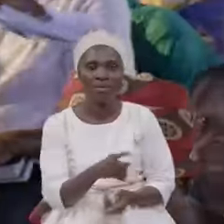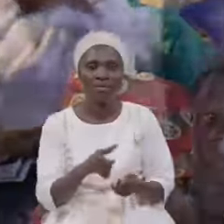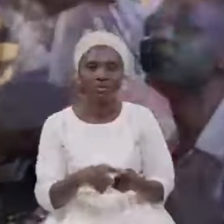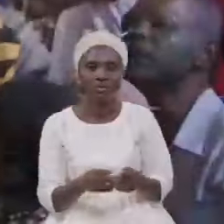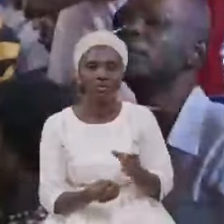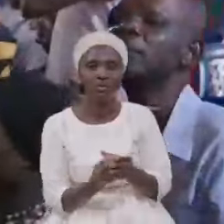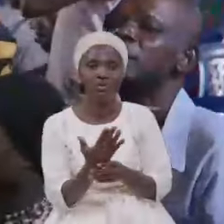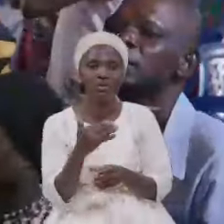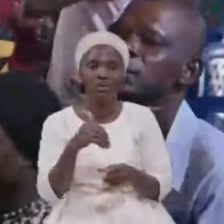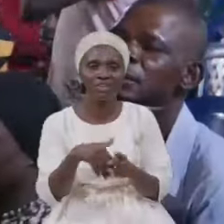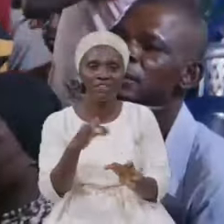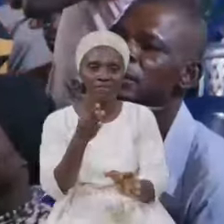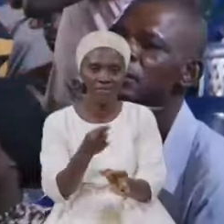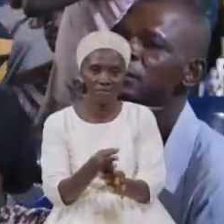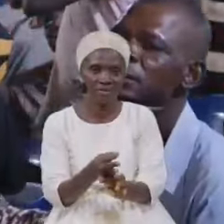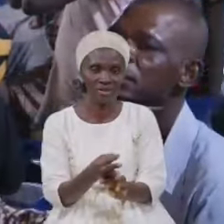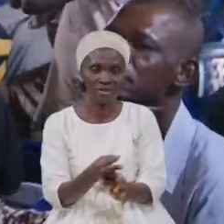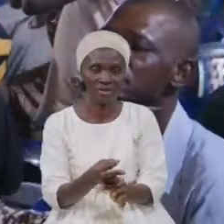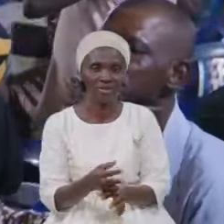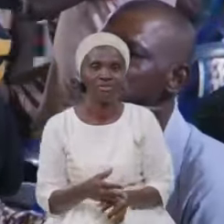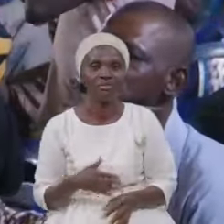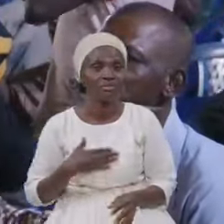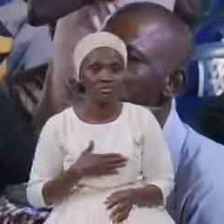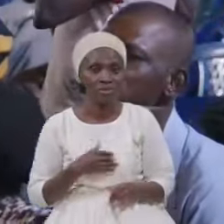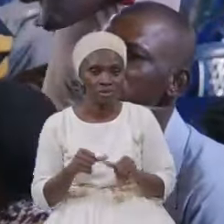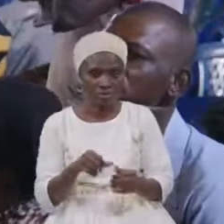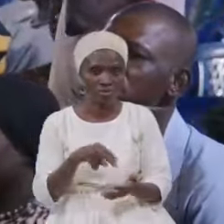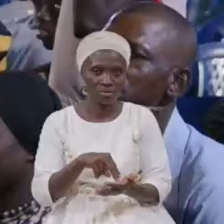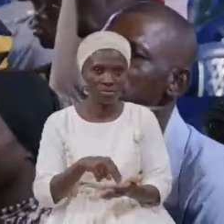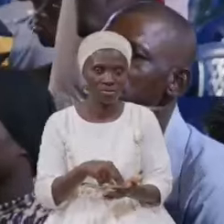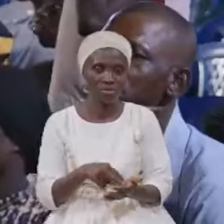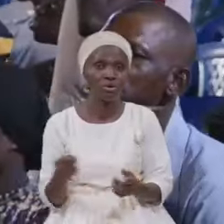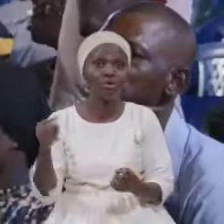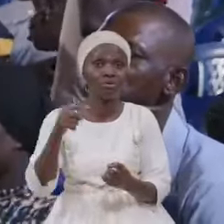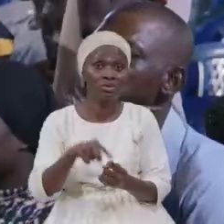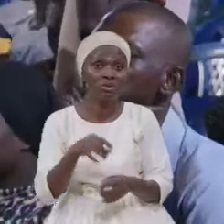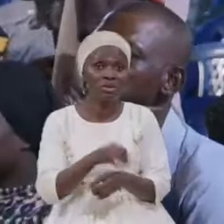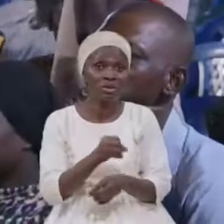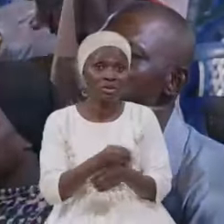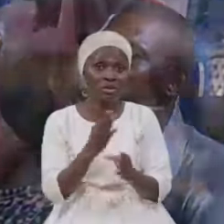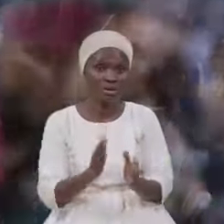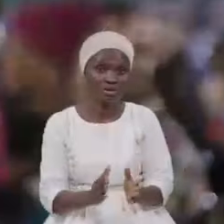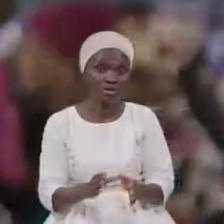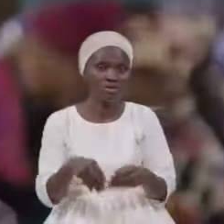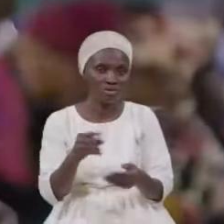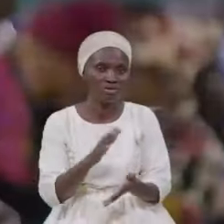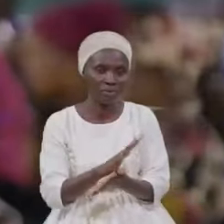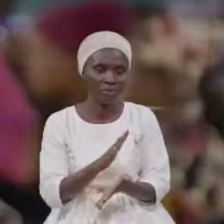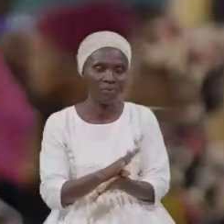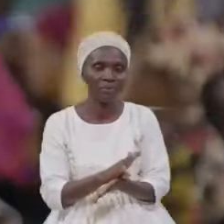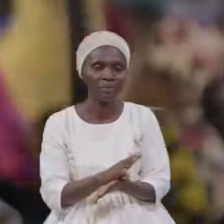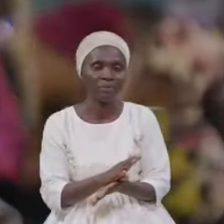until they attend to you. Fast, fast, fast, fast. Because this night, after this